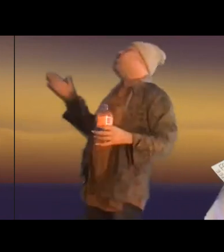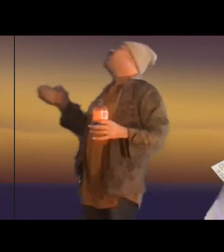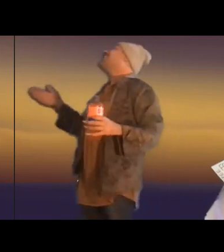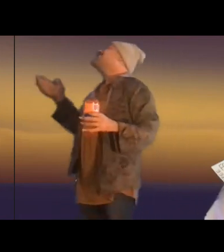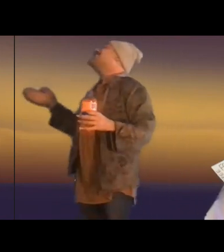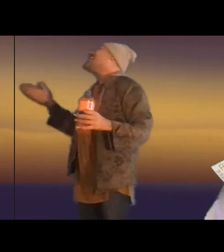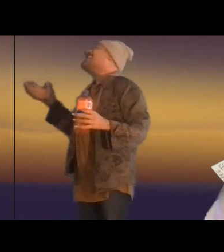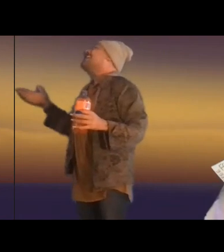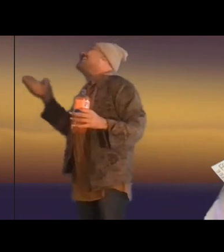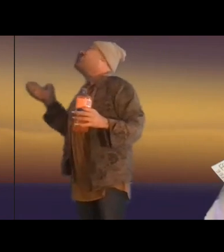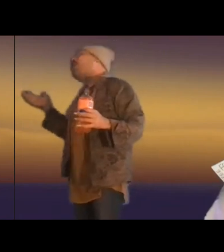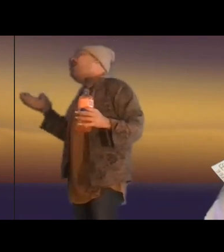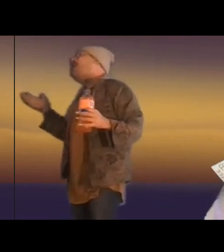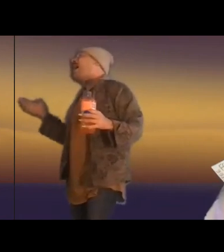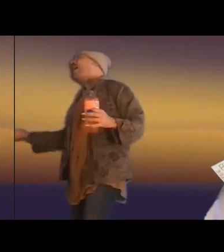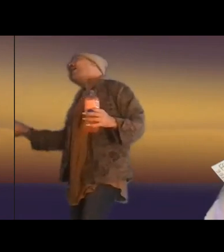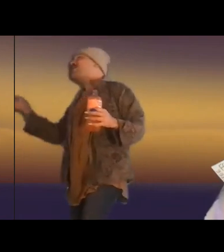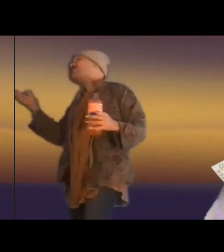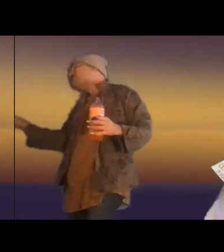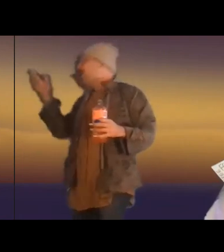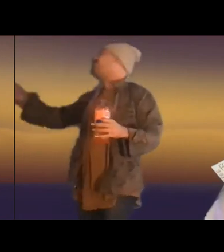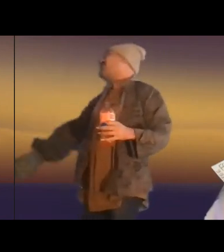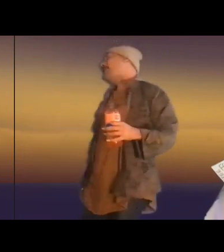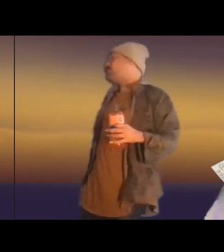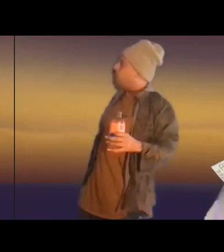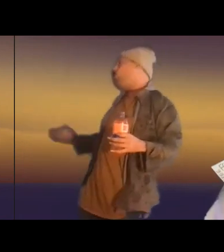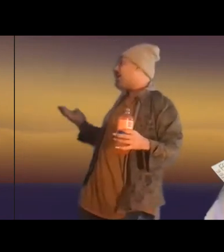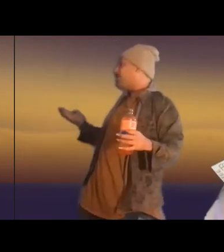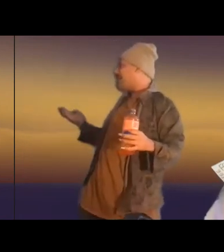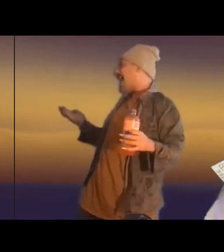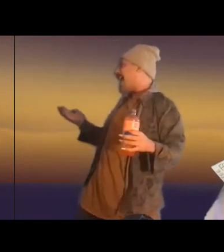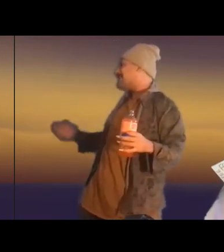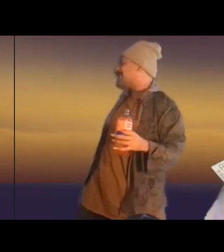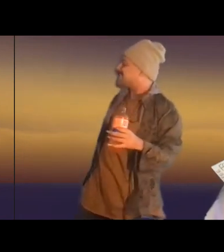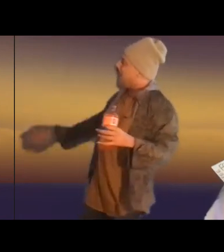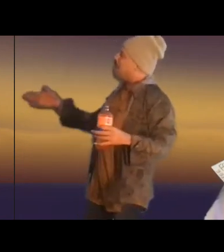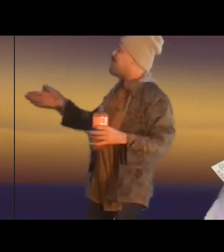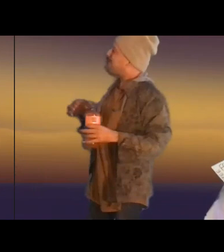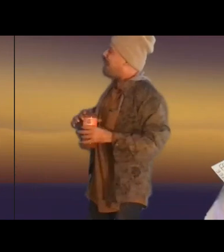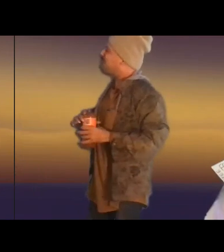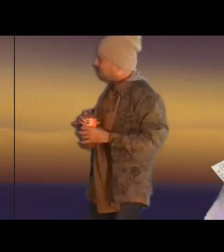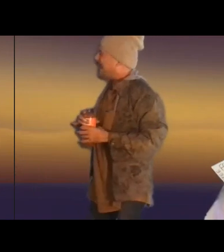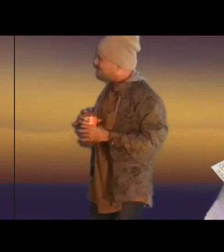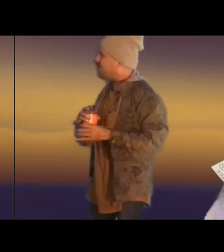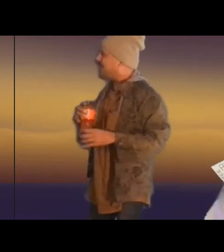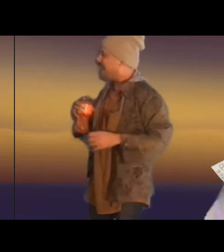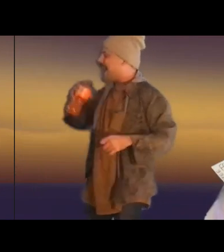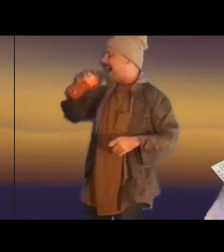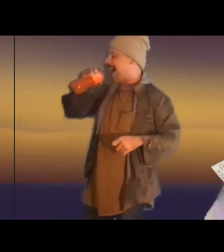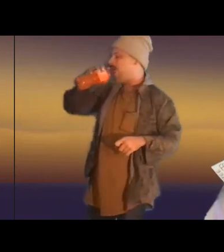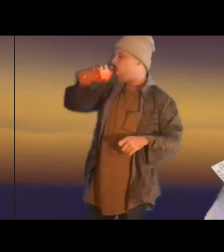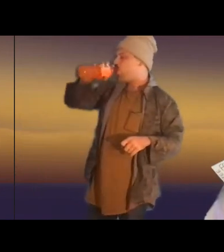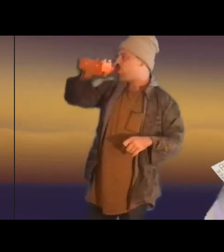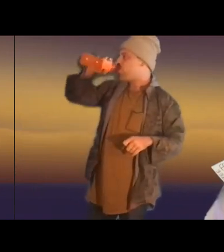And don't forget to take in the aroma of the smoke they're blowing up your asses about how grateful they